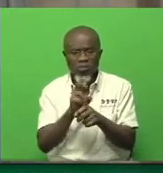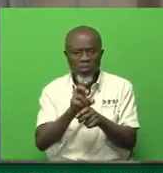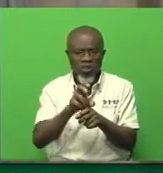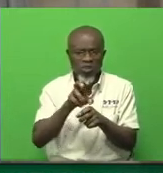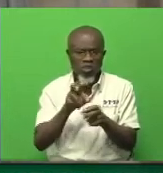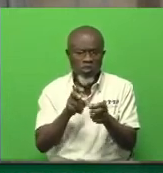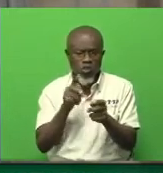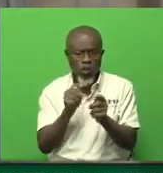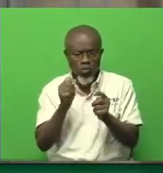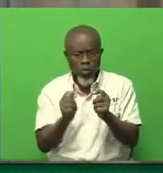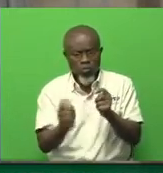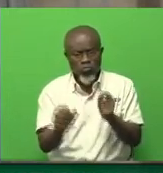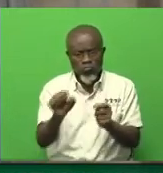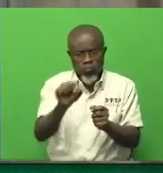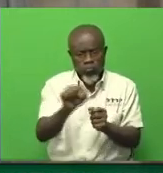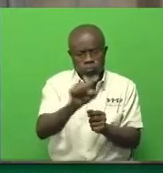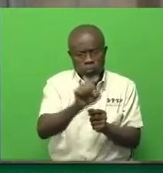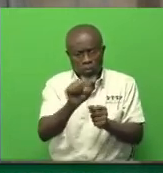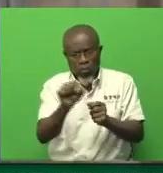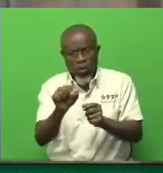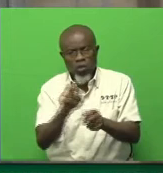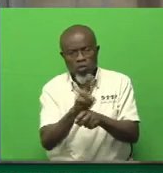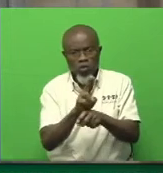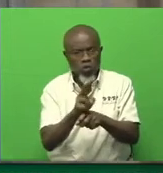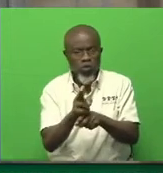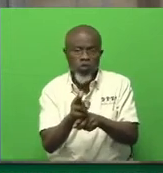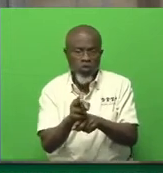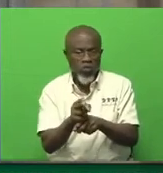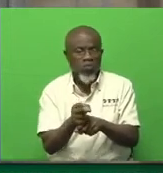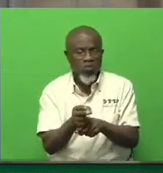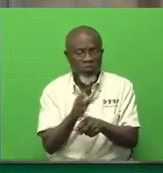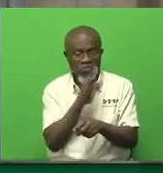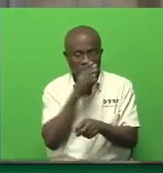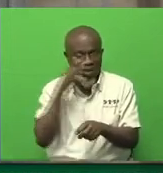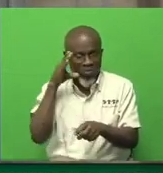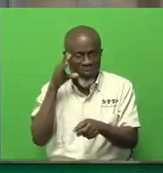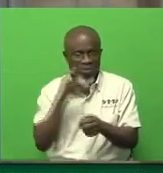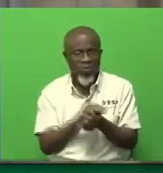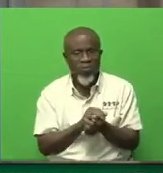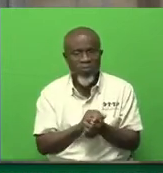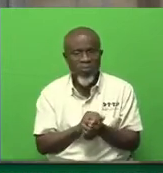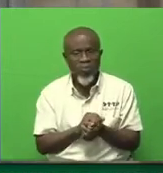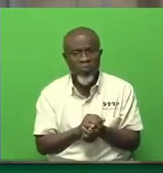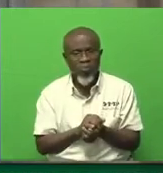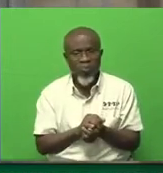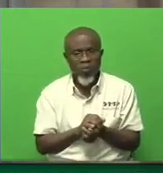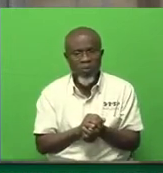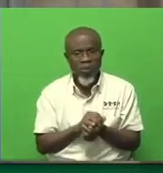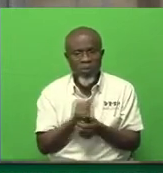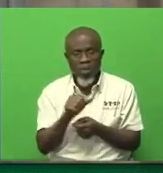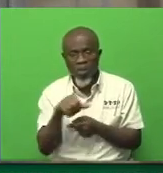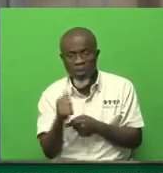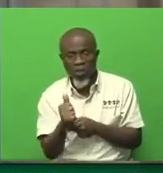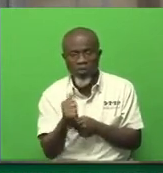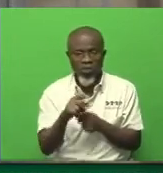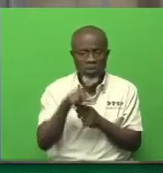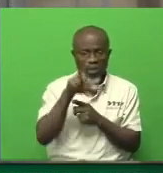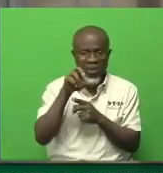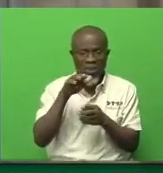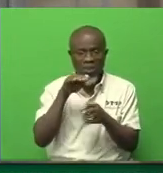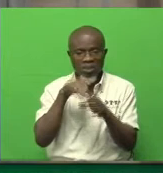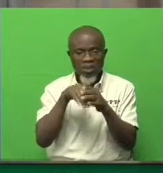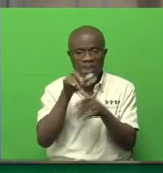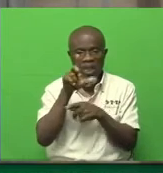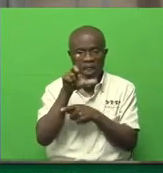Agriculture and land Fisheries about the Bridge located at lautre which I spoke about in the last budget and the